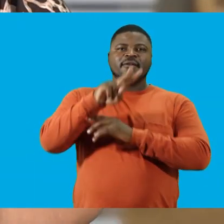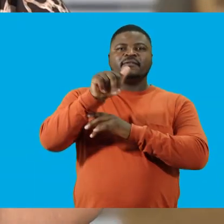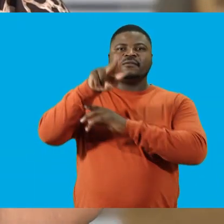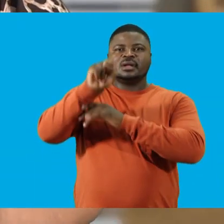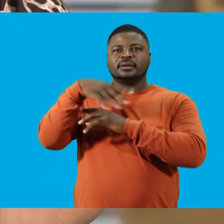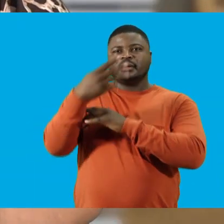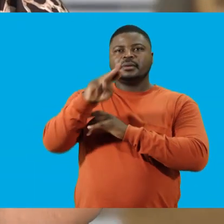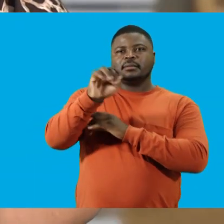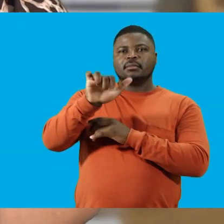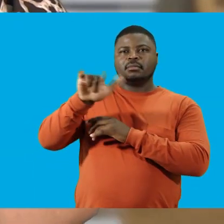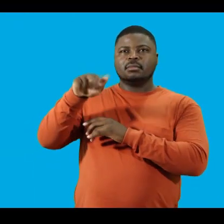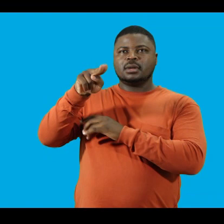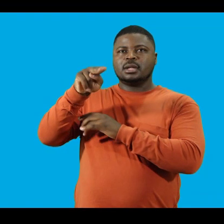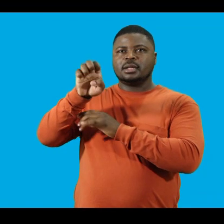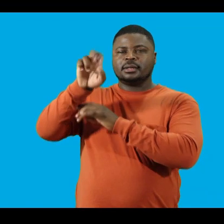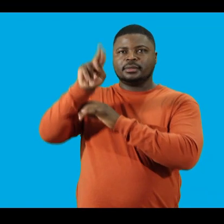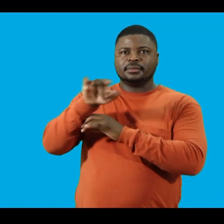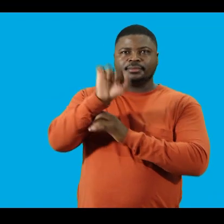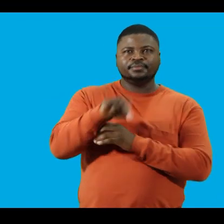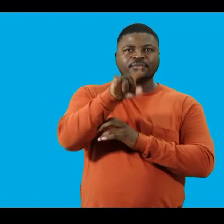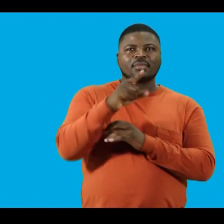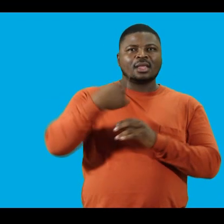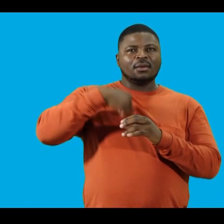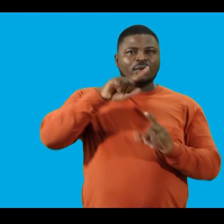Now, how to approach each question.